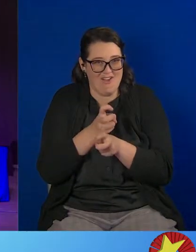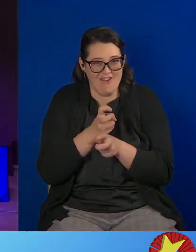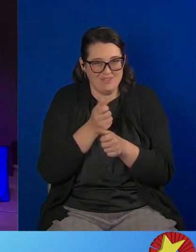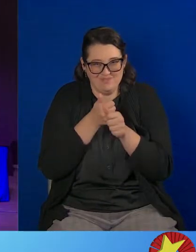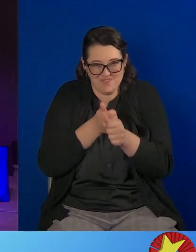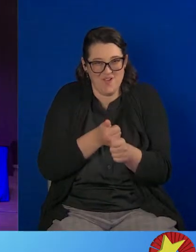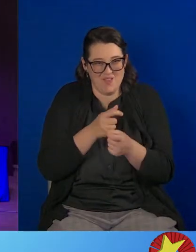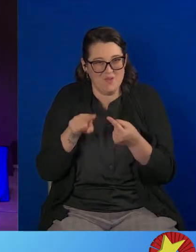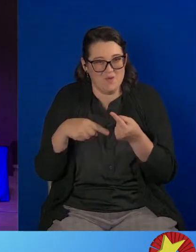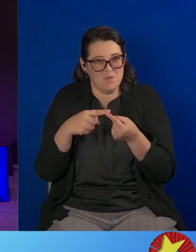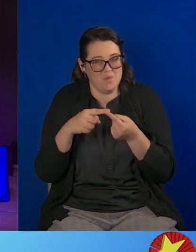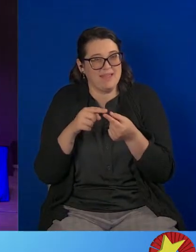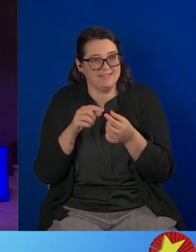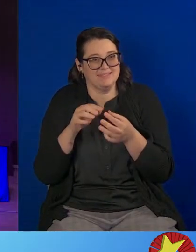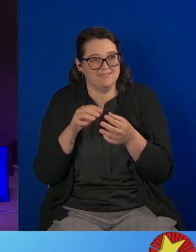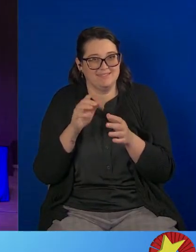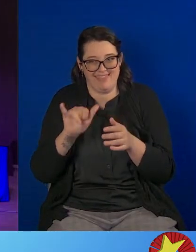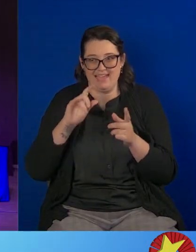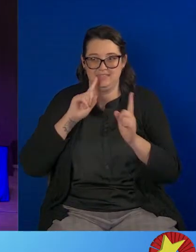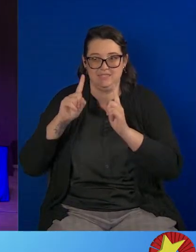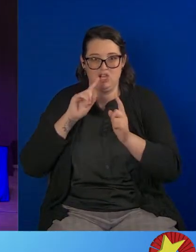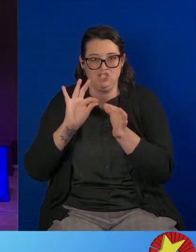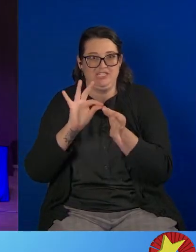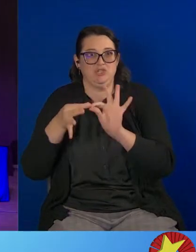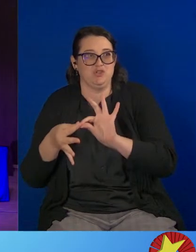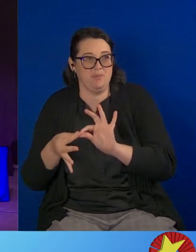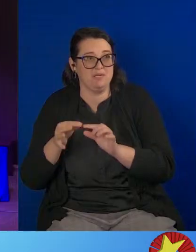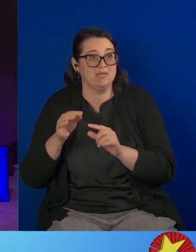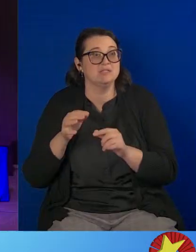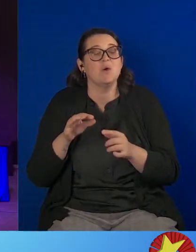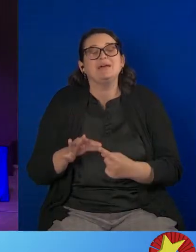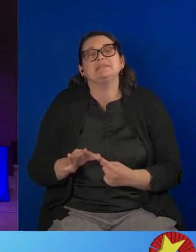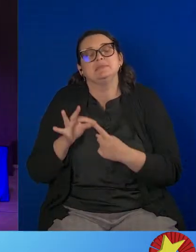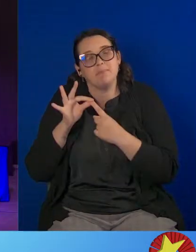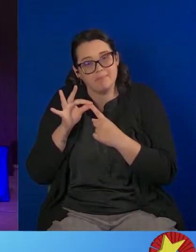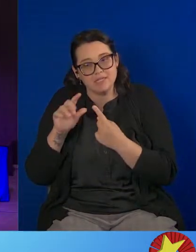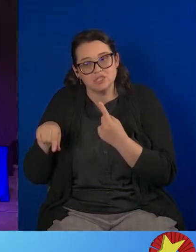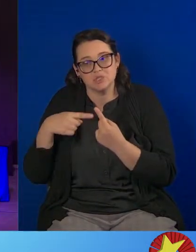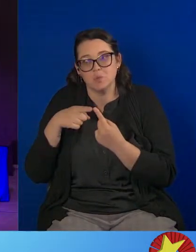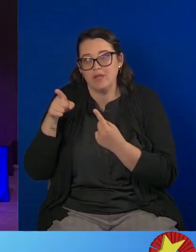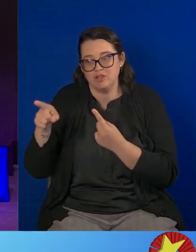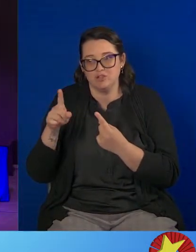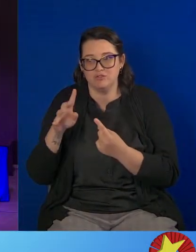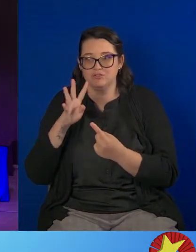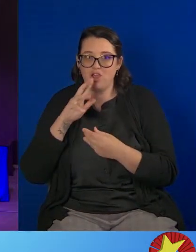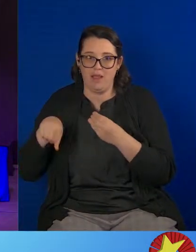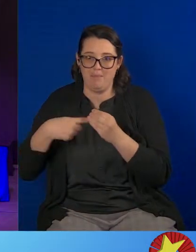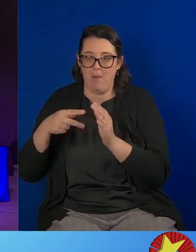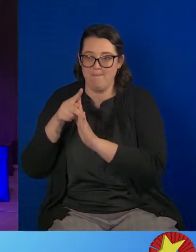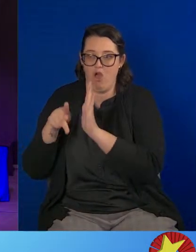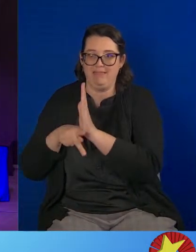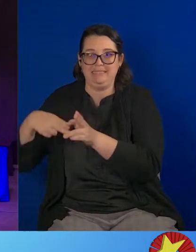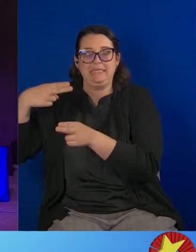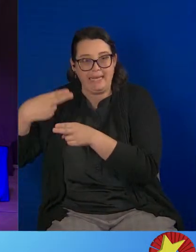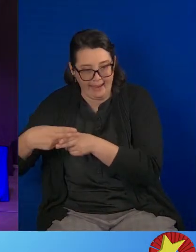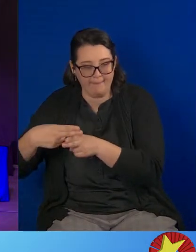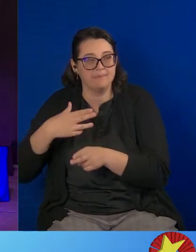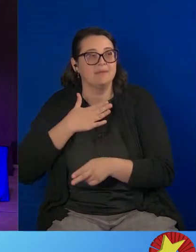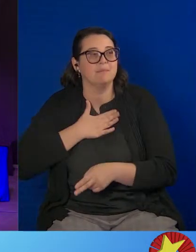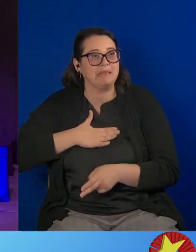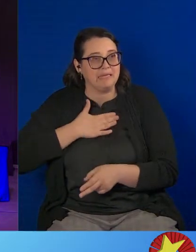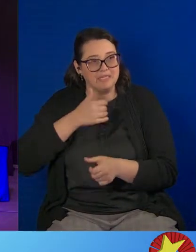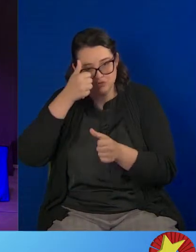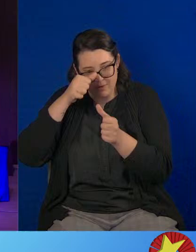it's an interpreted discussion. And so when we're going through, especially when we're citing policy names, please remember that we are looking